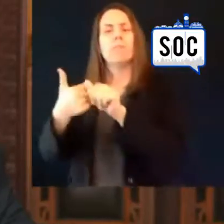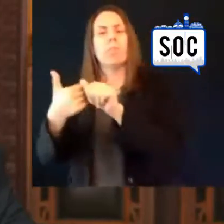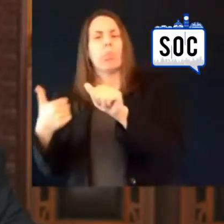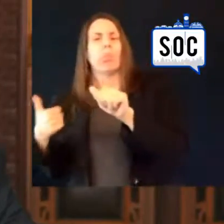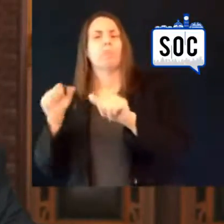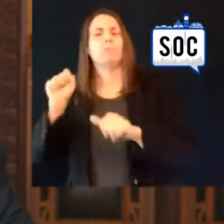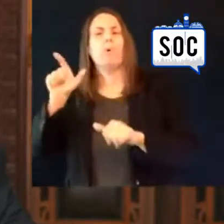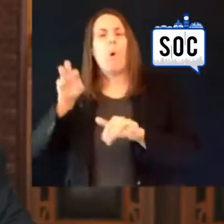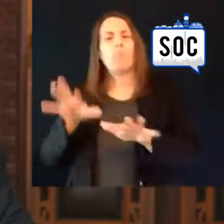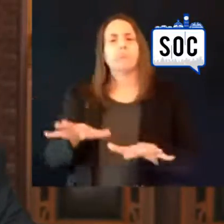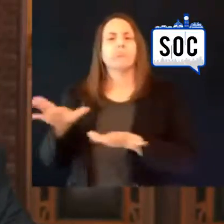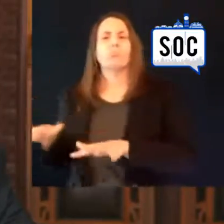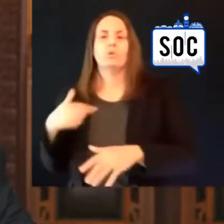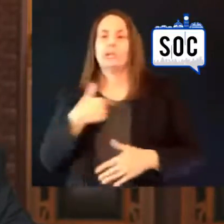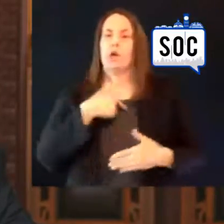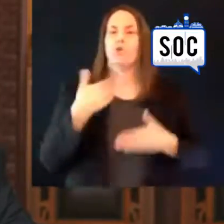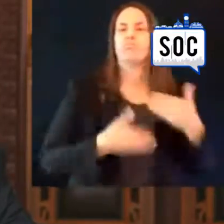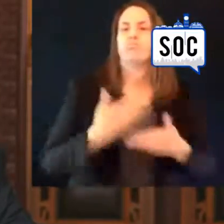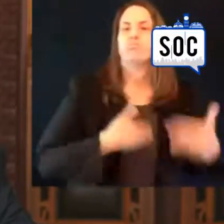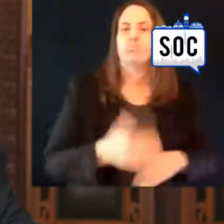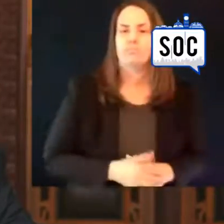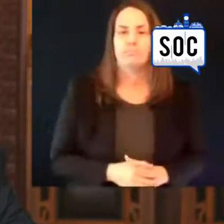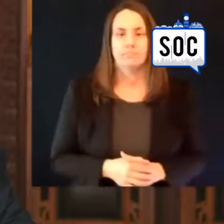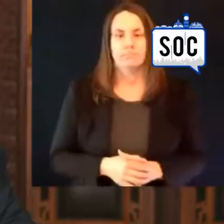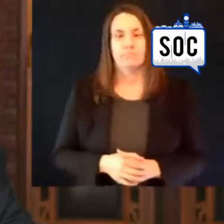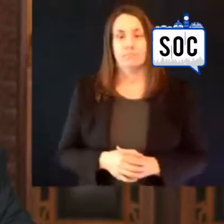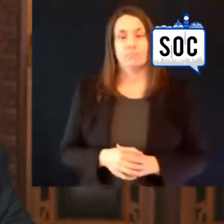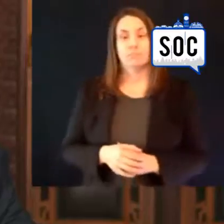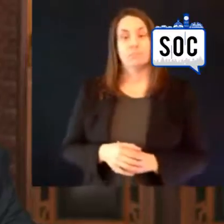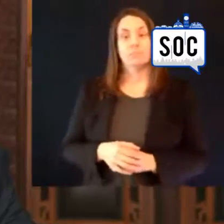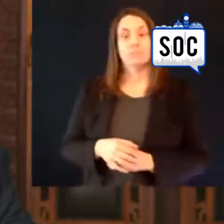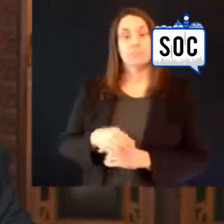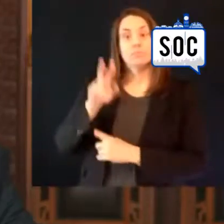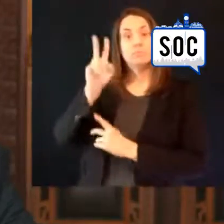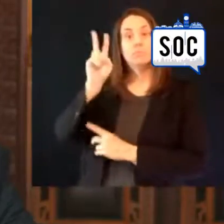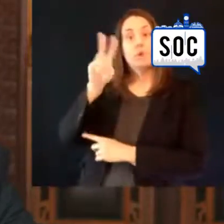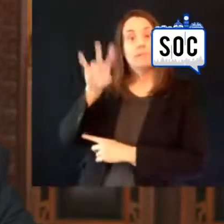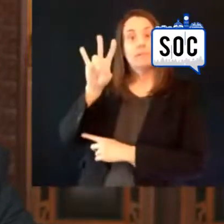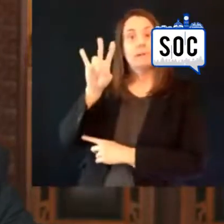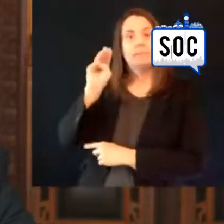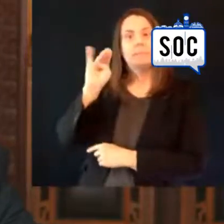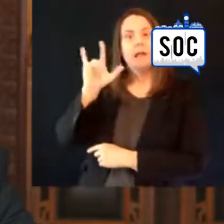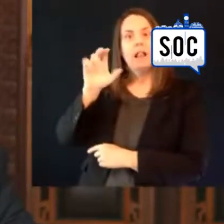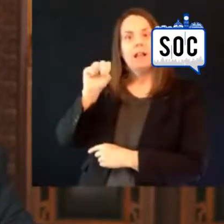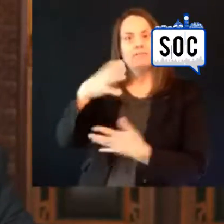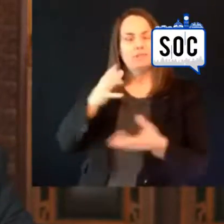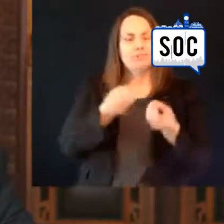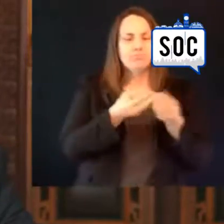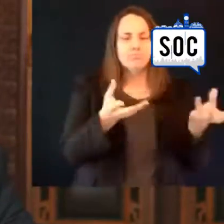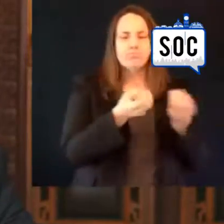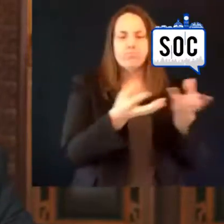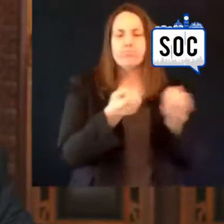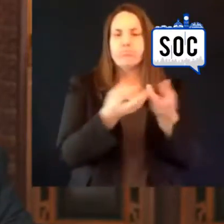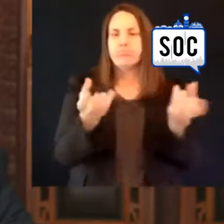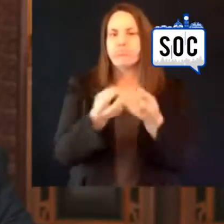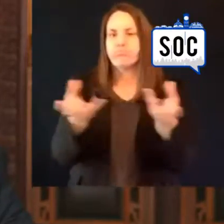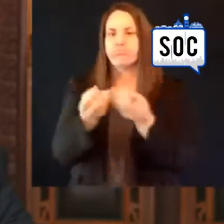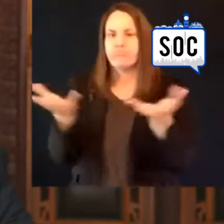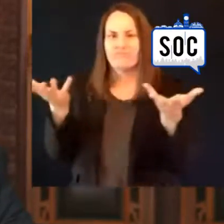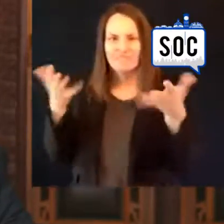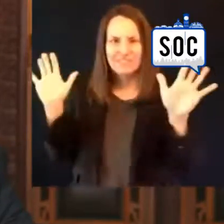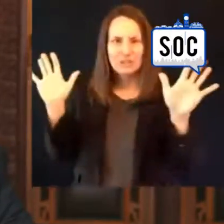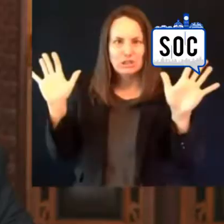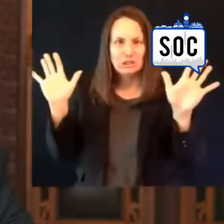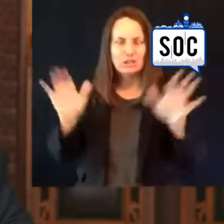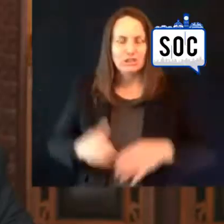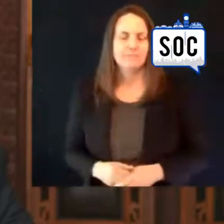been administered statewide, with more than 29% of Wisconsinites having received their first dose, and more than